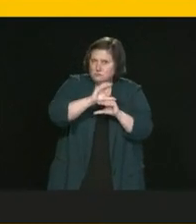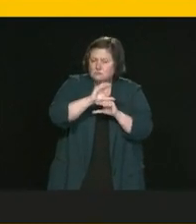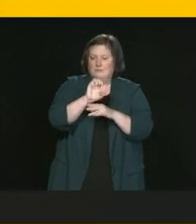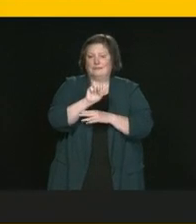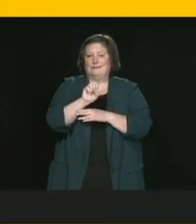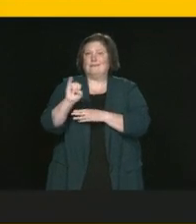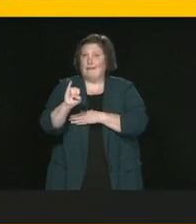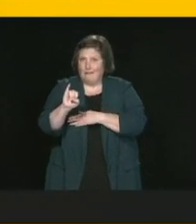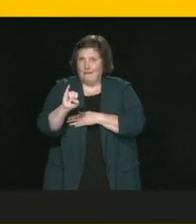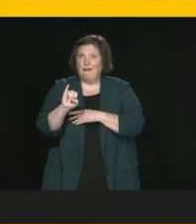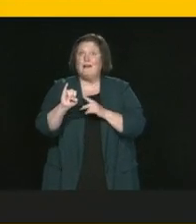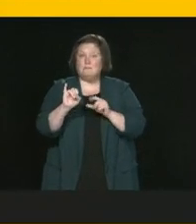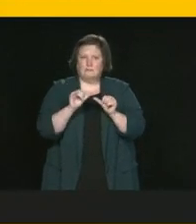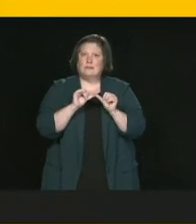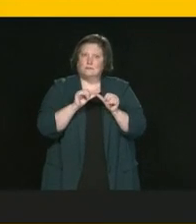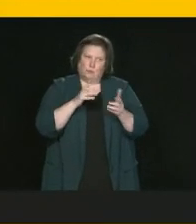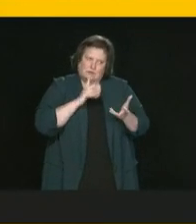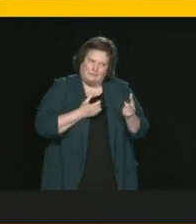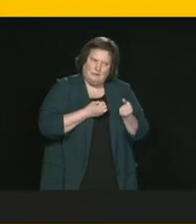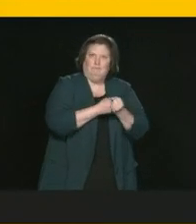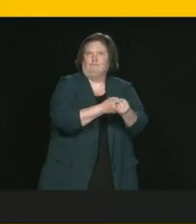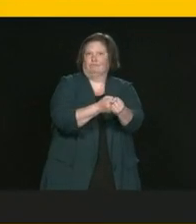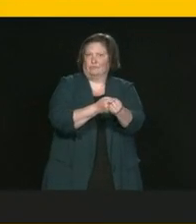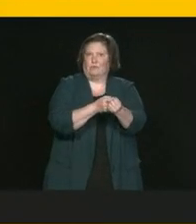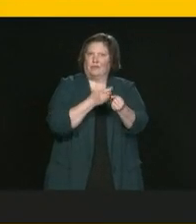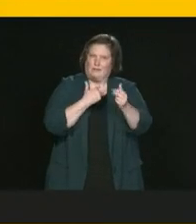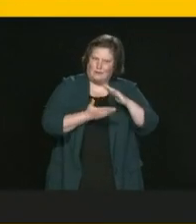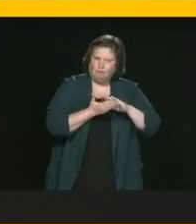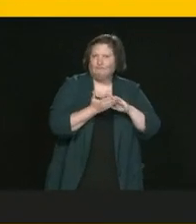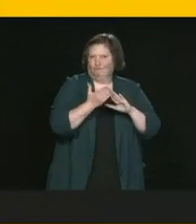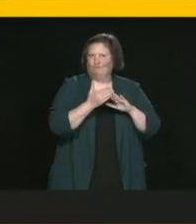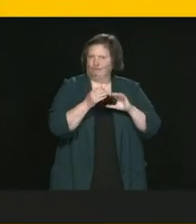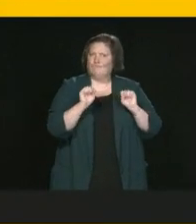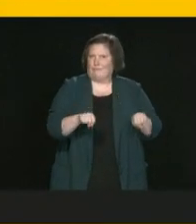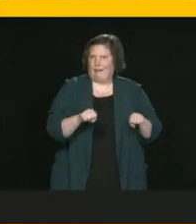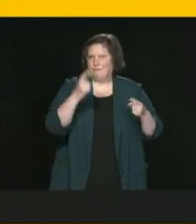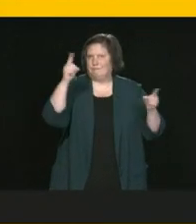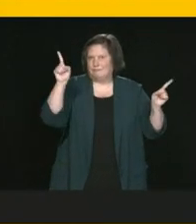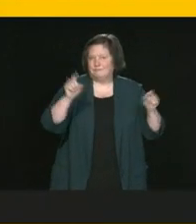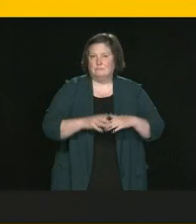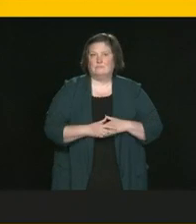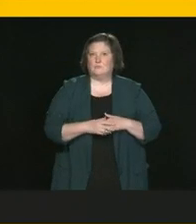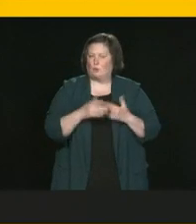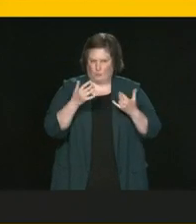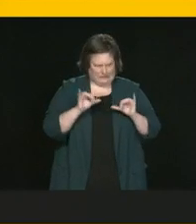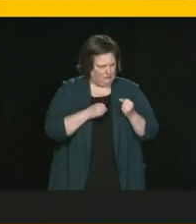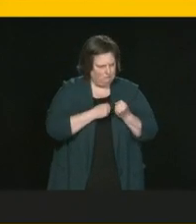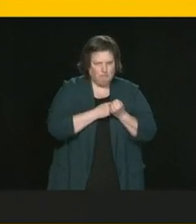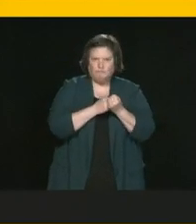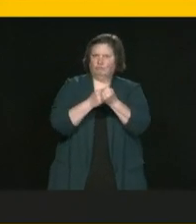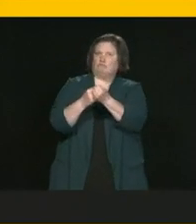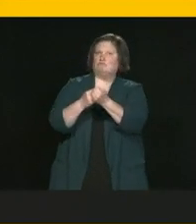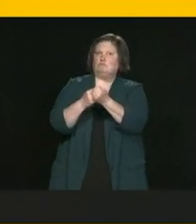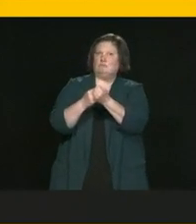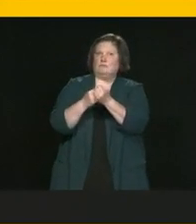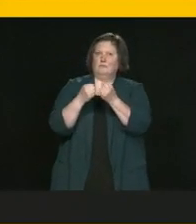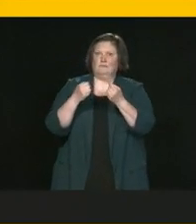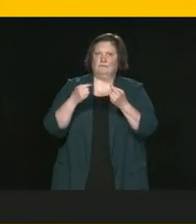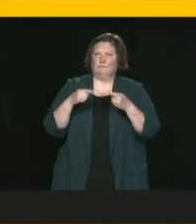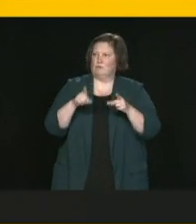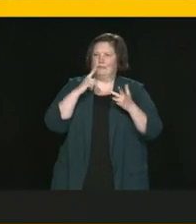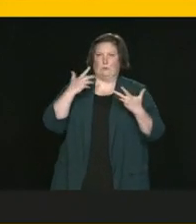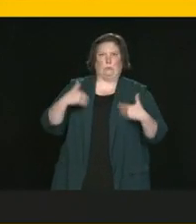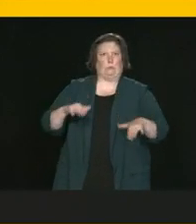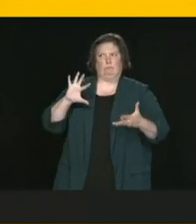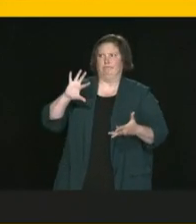feet. We want to give you the support that you deserve during this turbulent time. And in fact, that's one of the